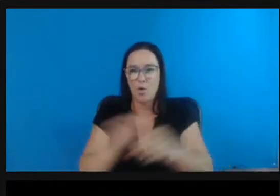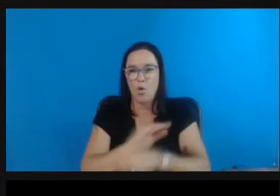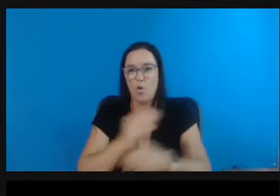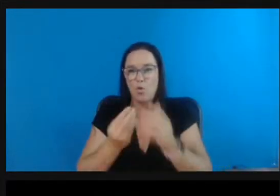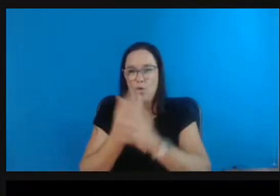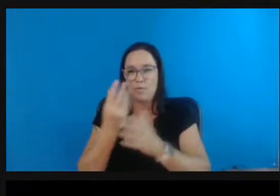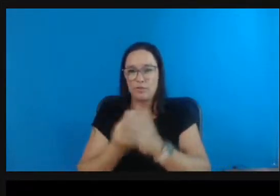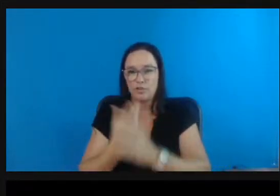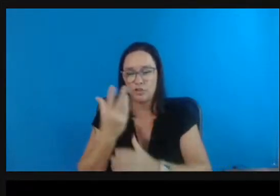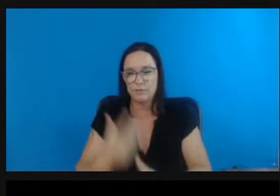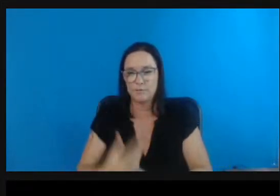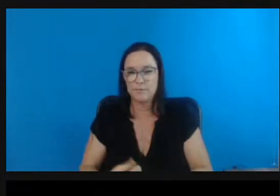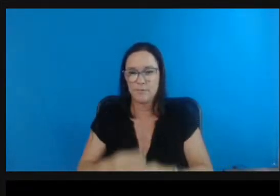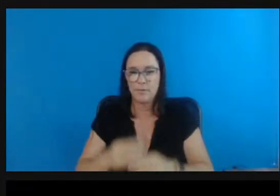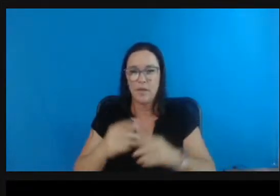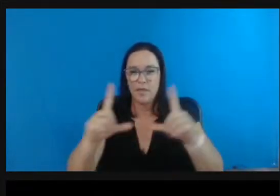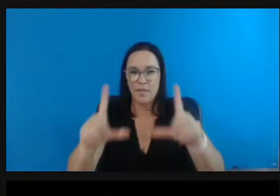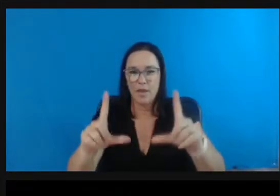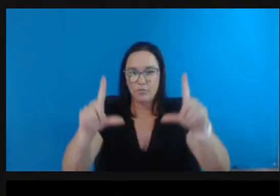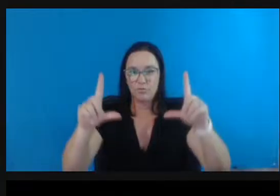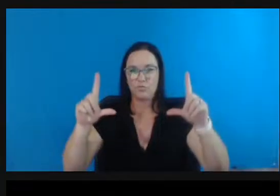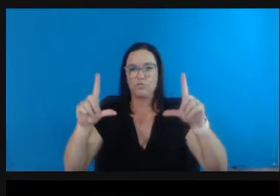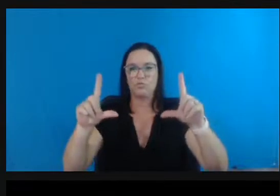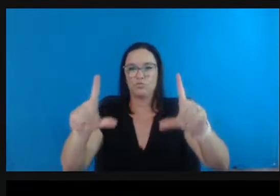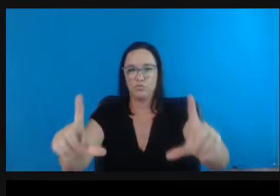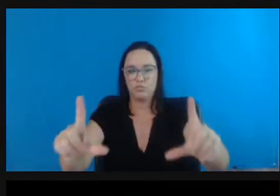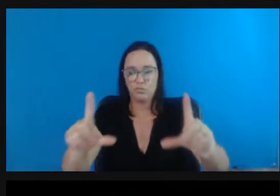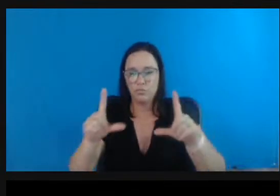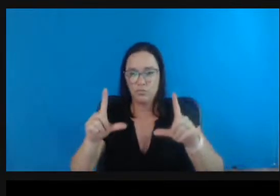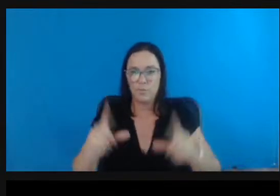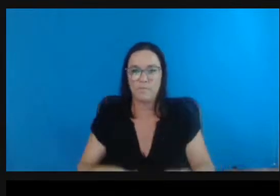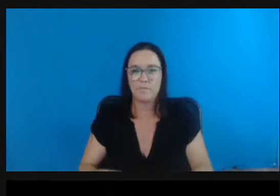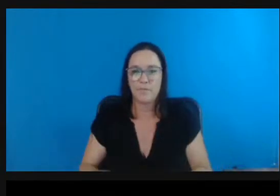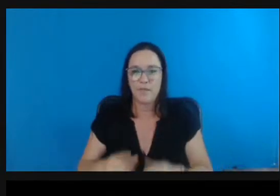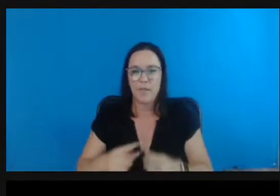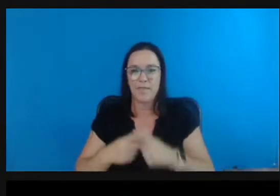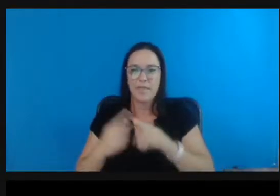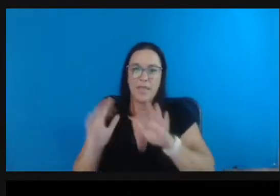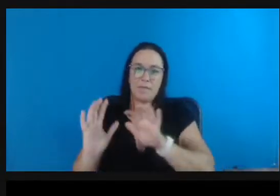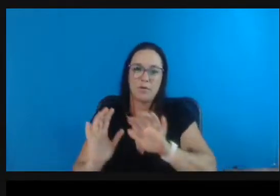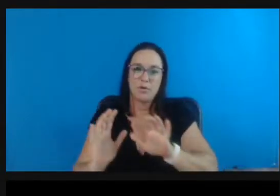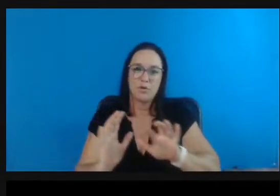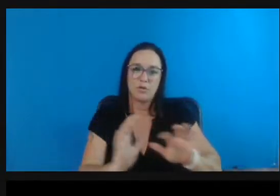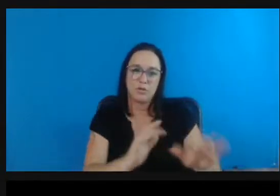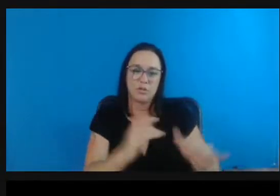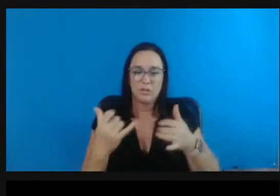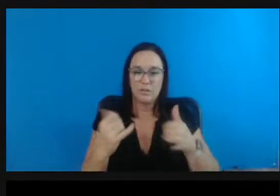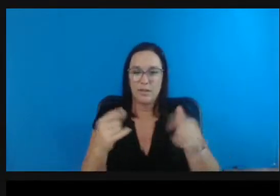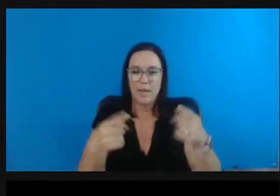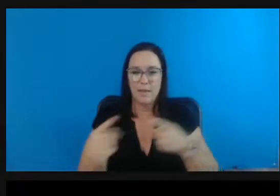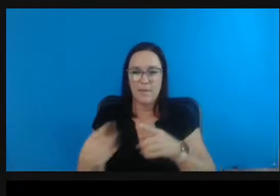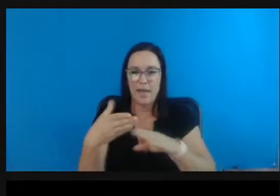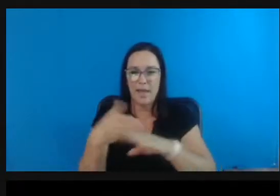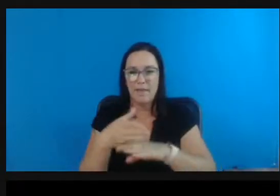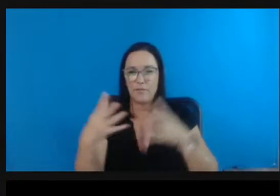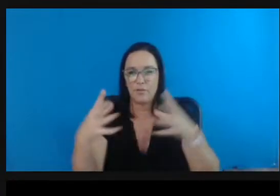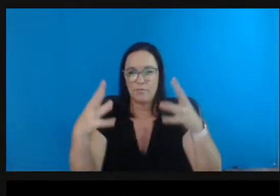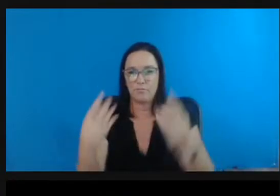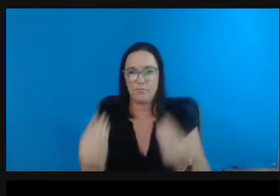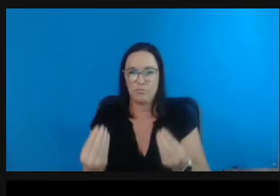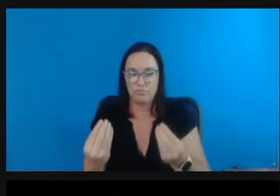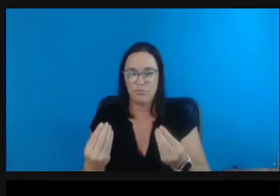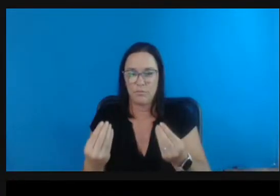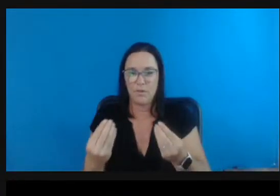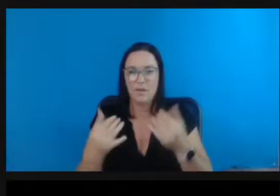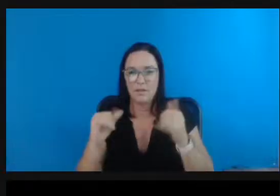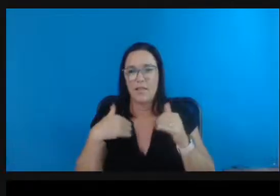out. The fountain, there's that flow still moving after the fountain shut off, the glow still coming